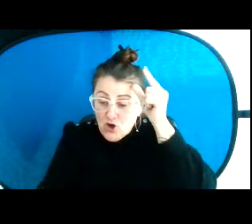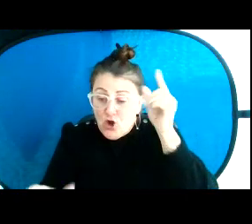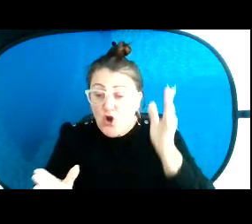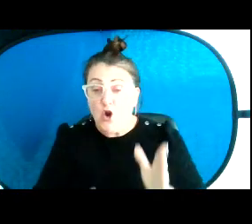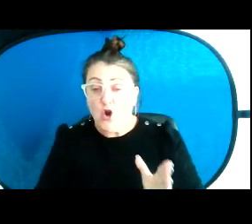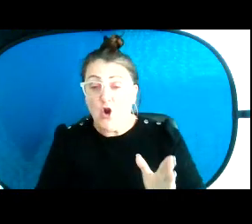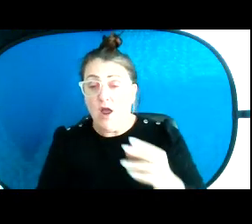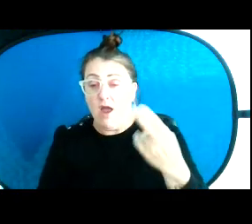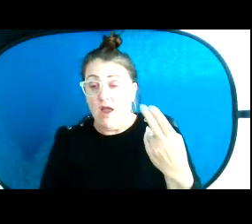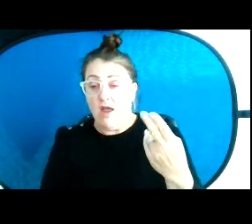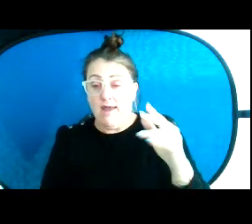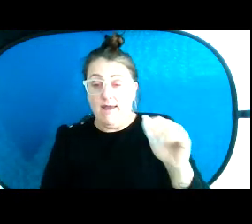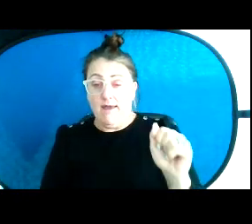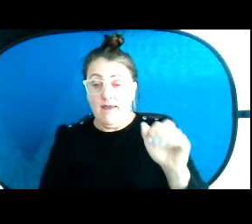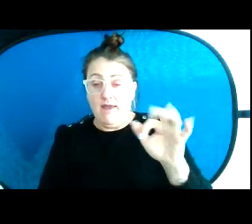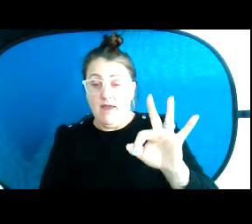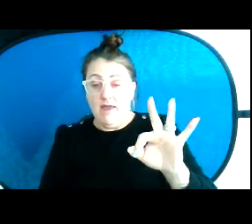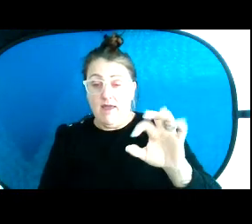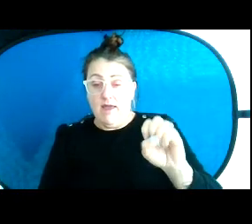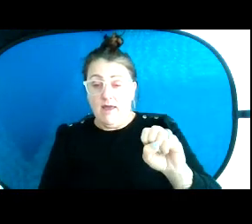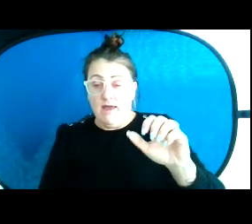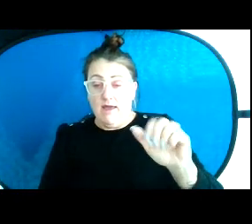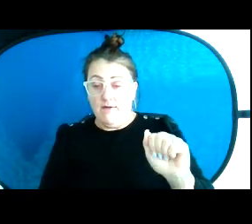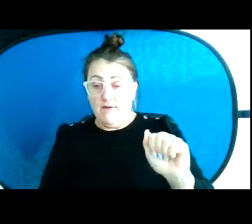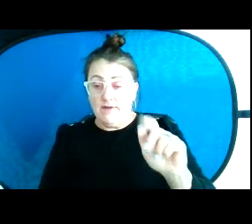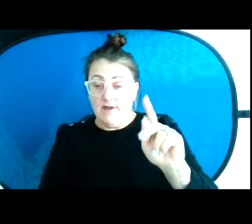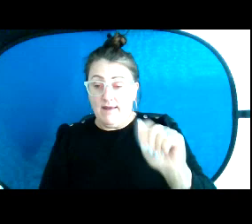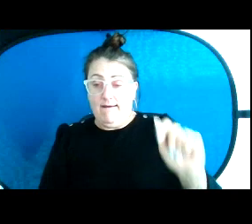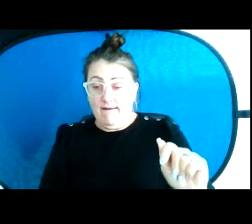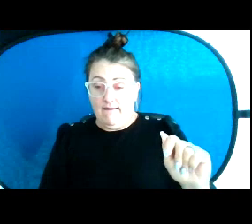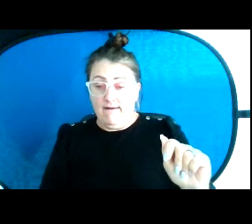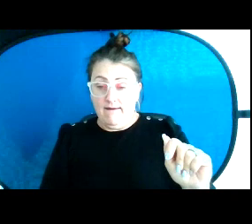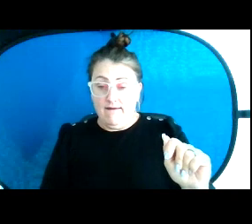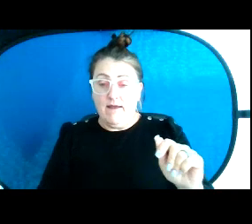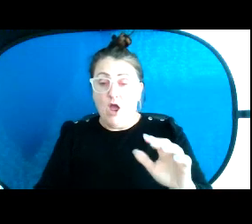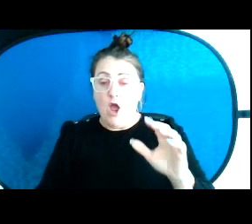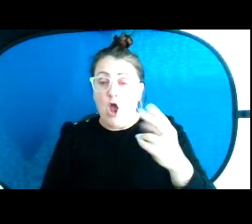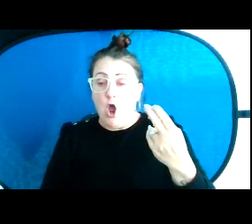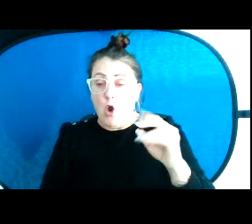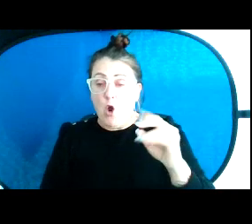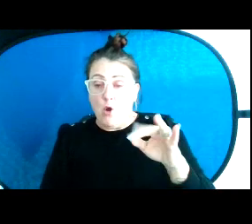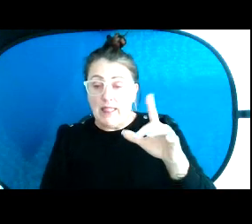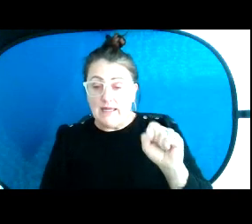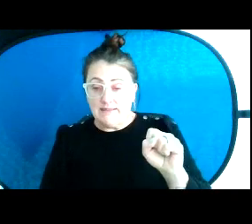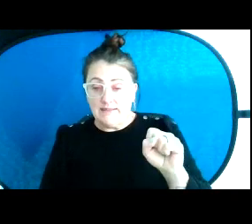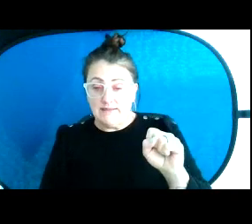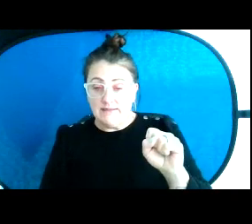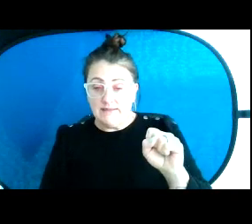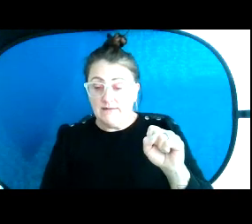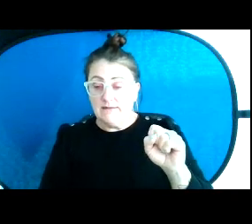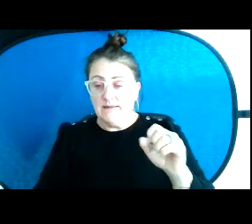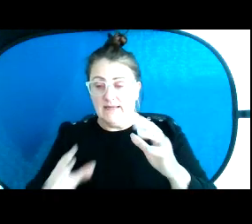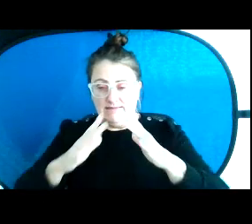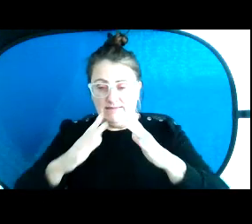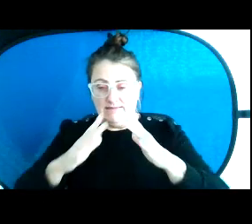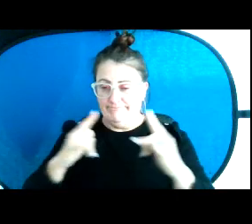Hafsa Keka as a special advisor on homelessness and encampment at Caltrans. Hafsa